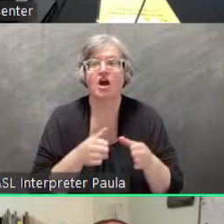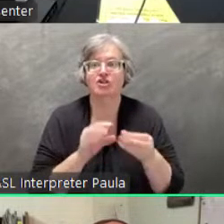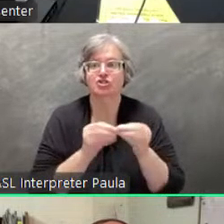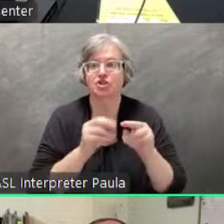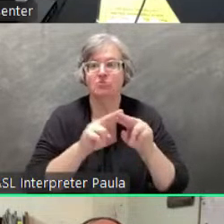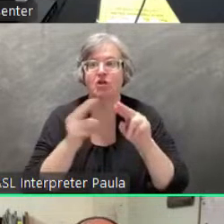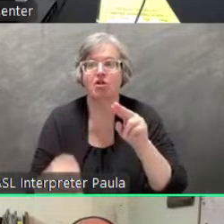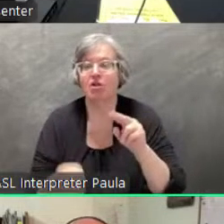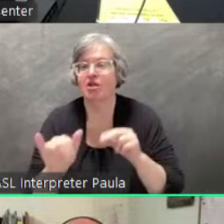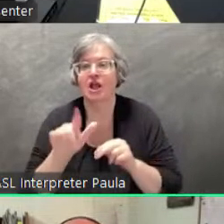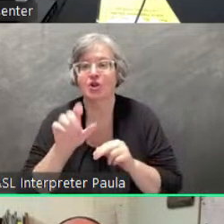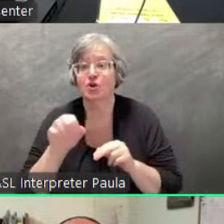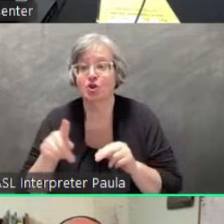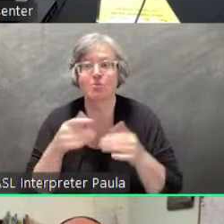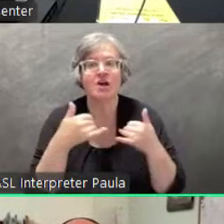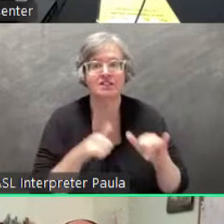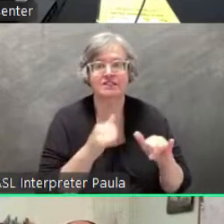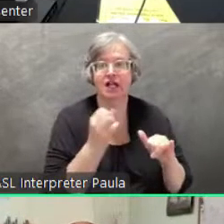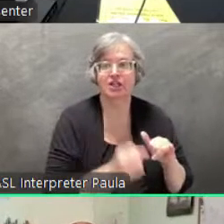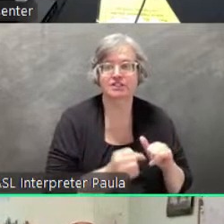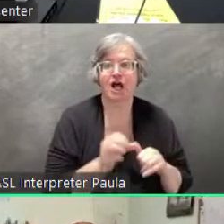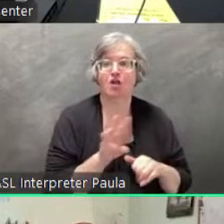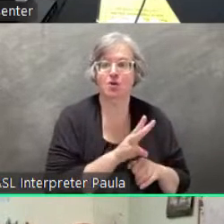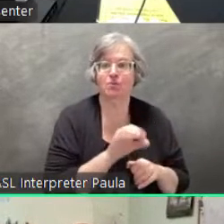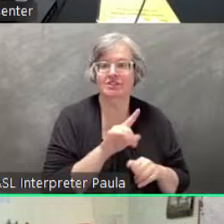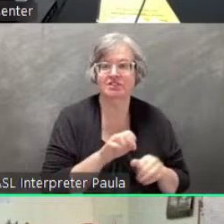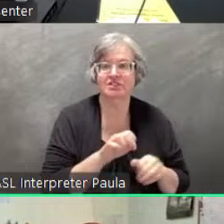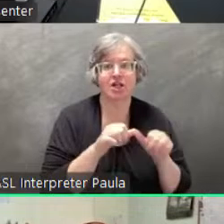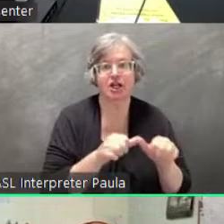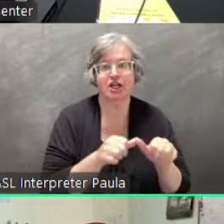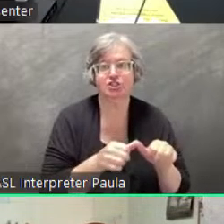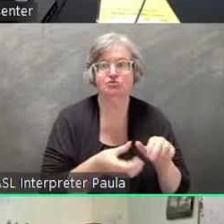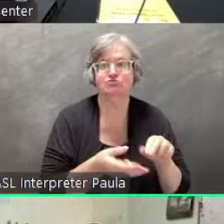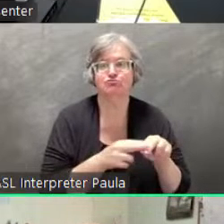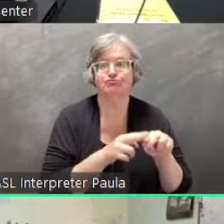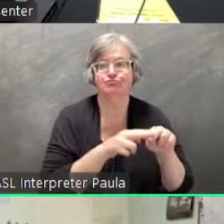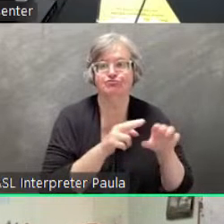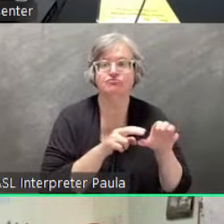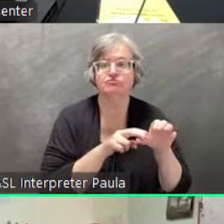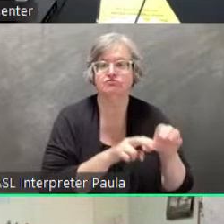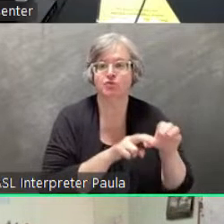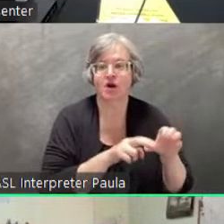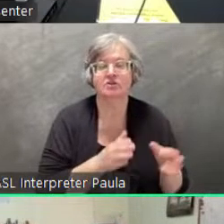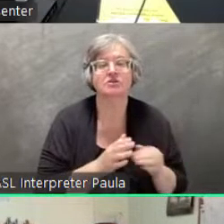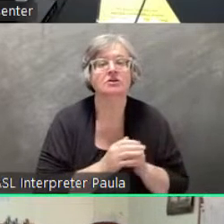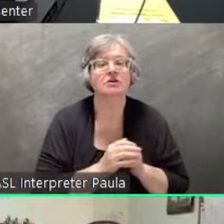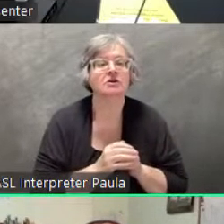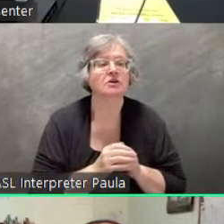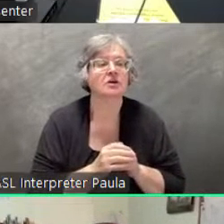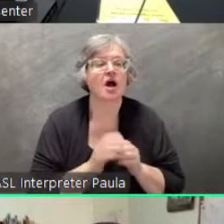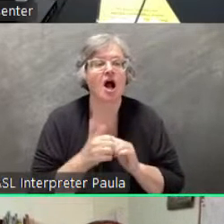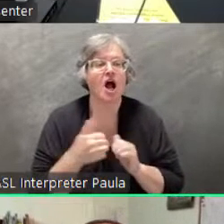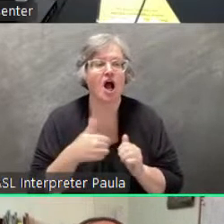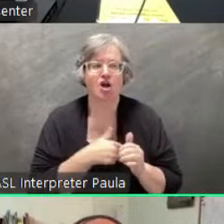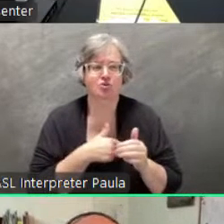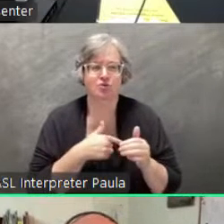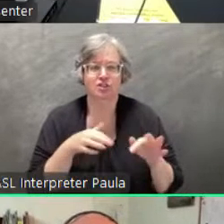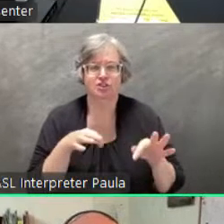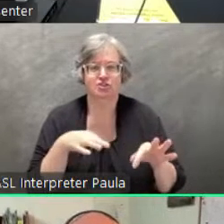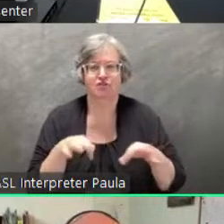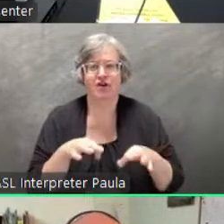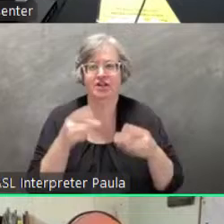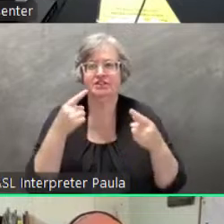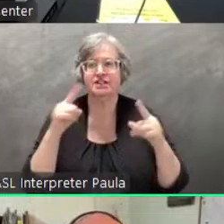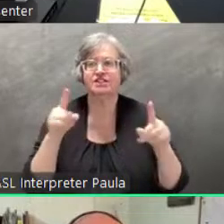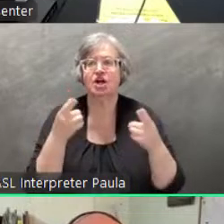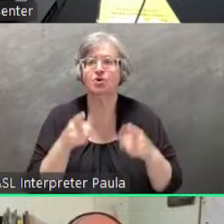Loop. Now, I wanted to talk a little bit about how we try to define success